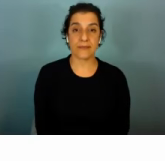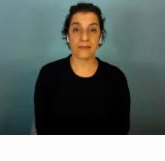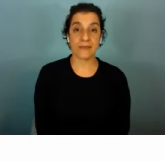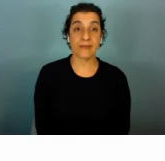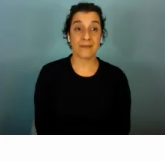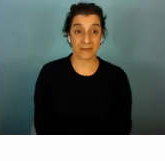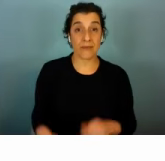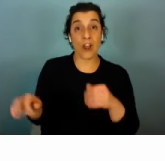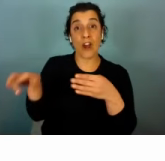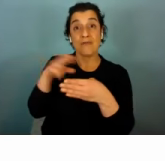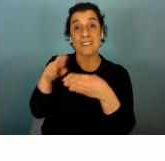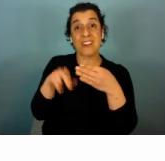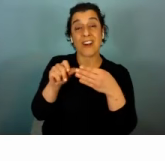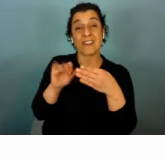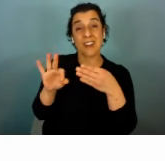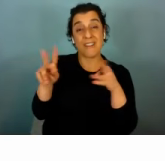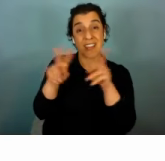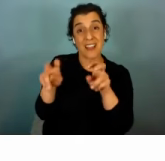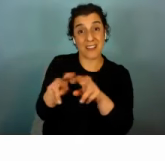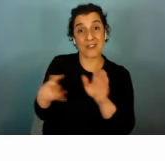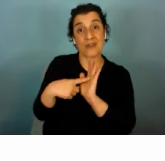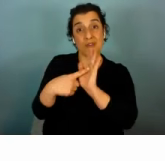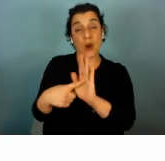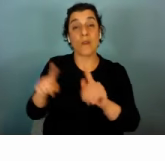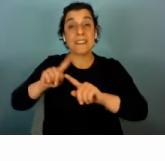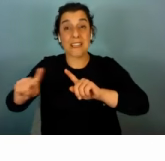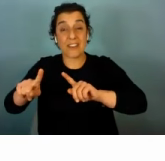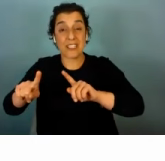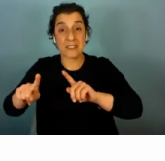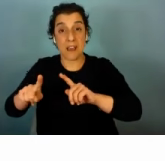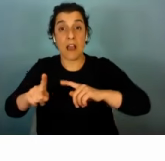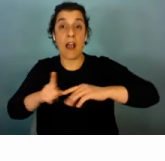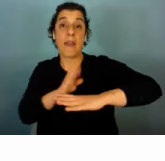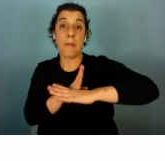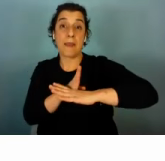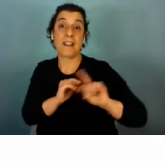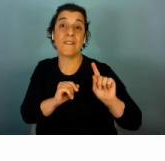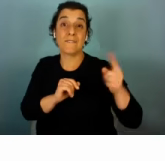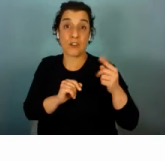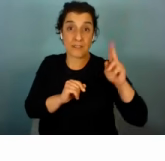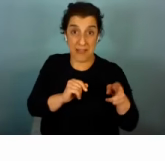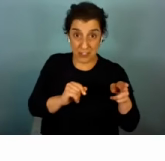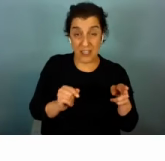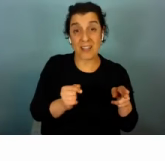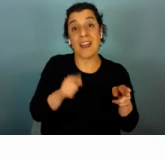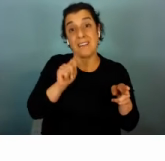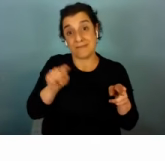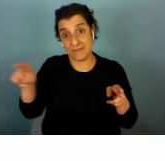Results of the analysis show that the difference between the mean of the first mention and the mean of the subsequent mentions was